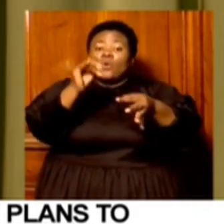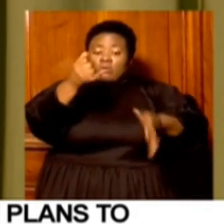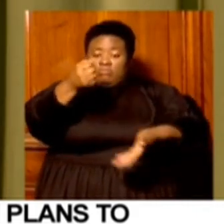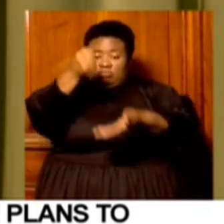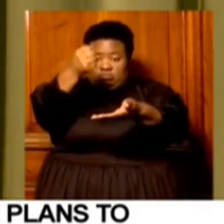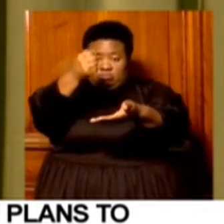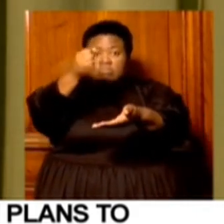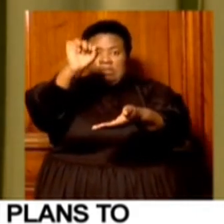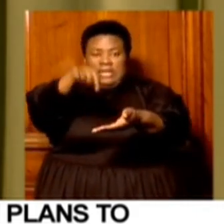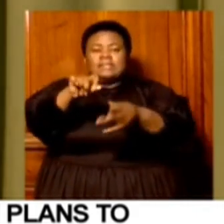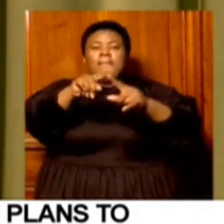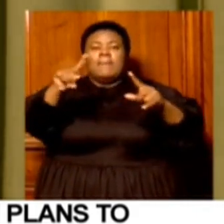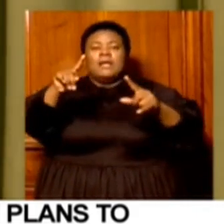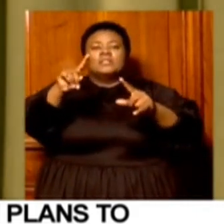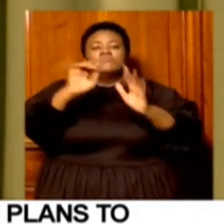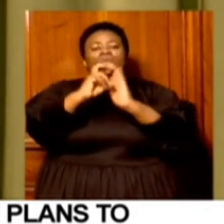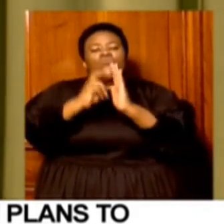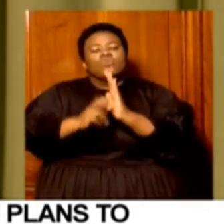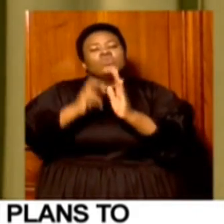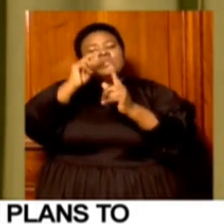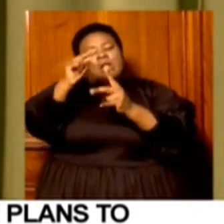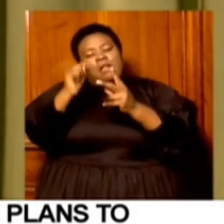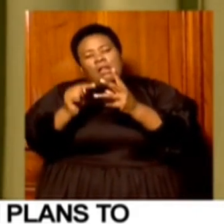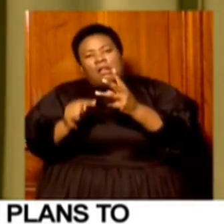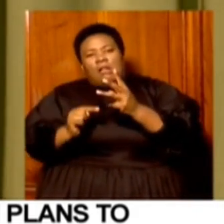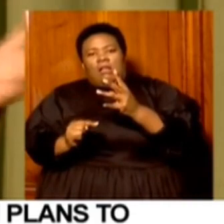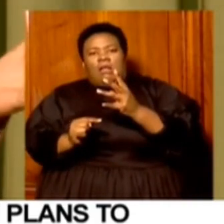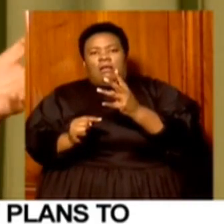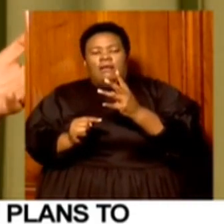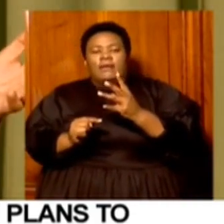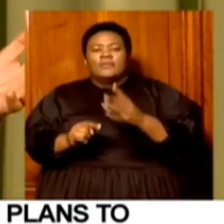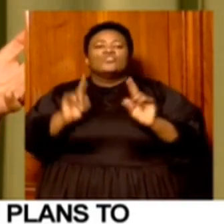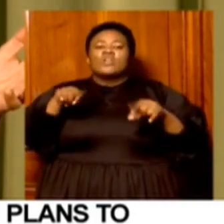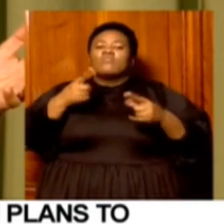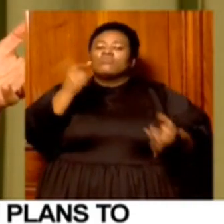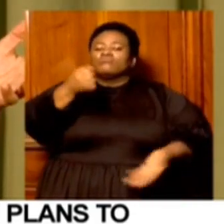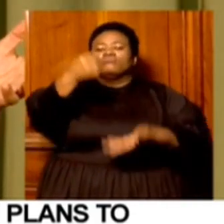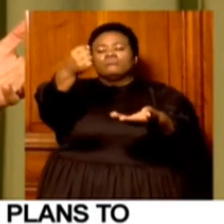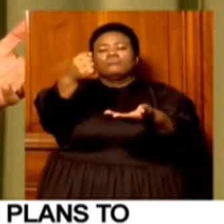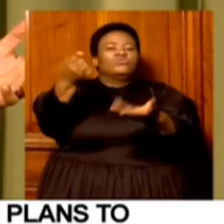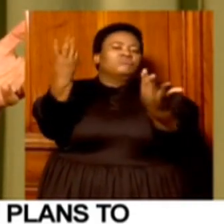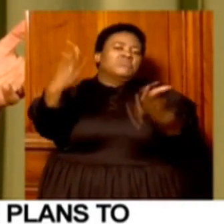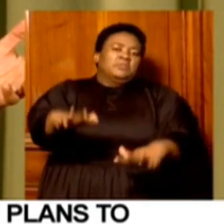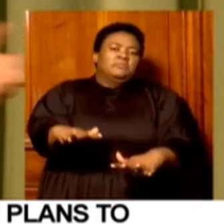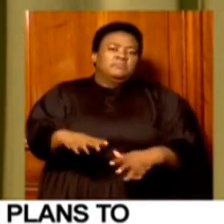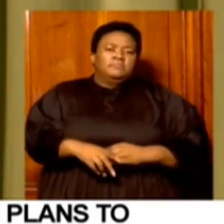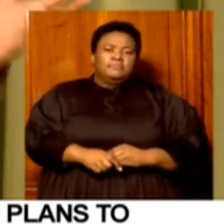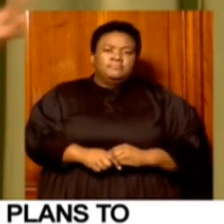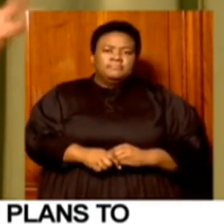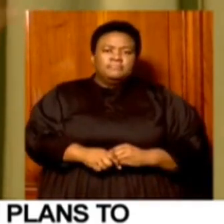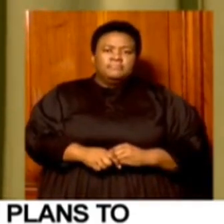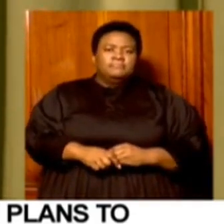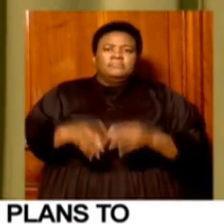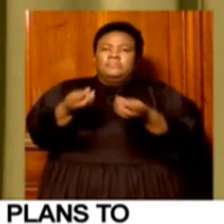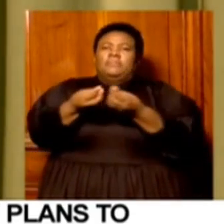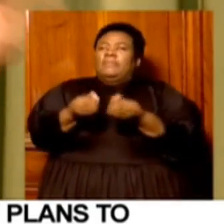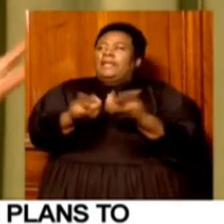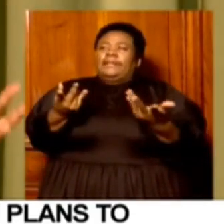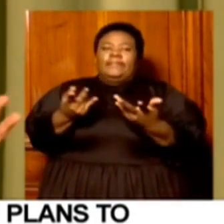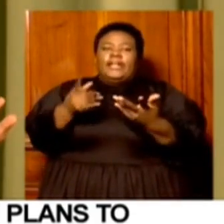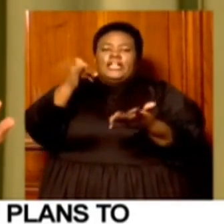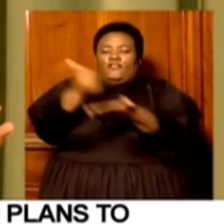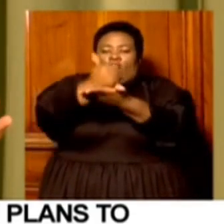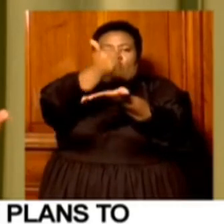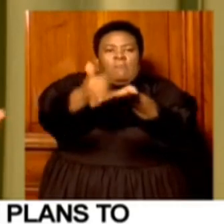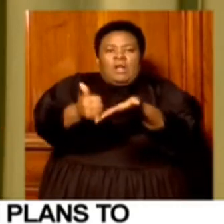which goes with formalization. You can't subsidize something that is not